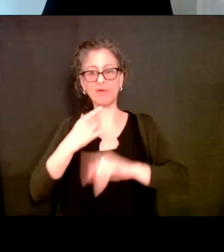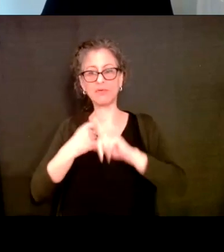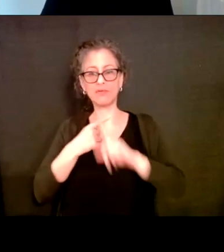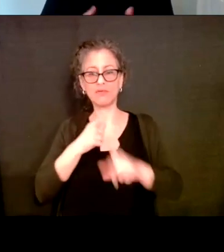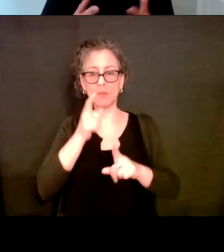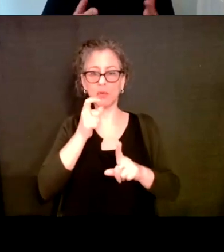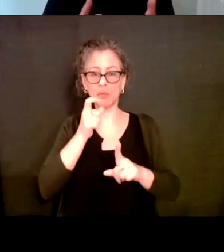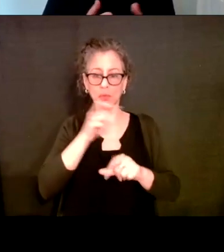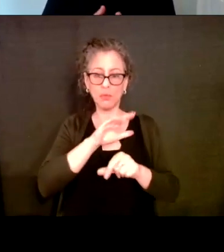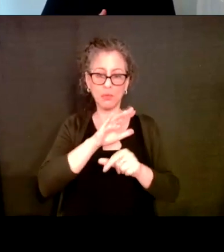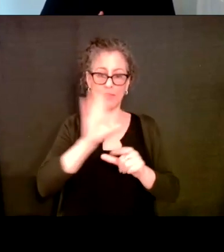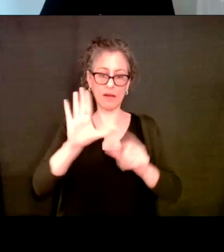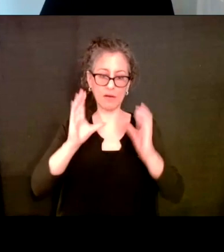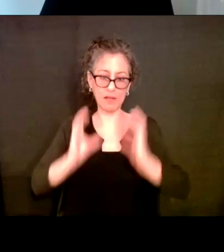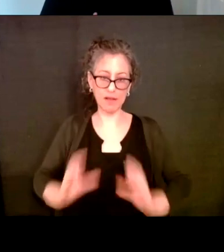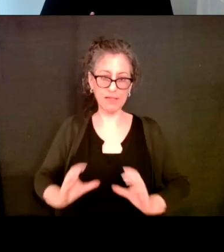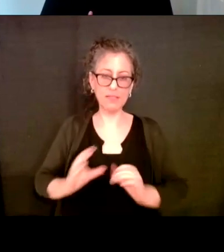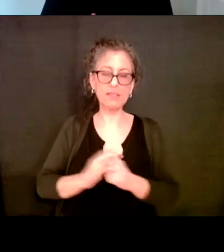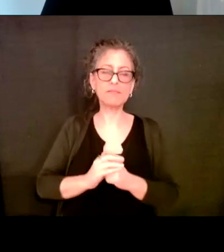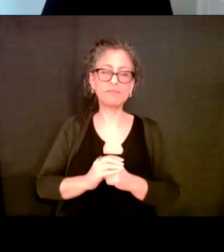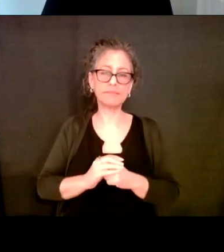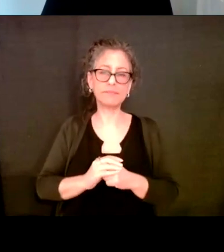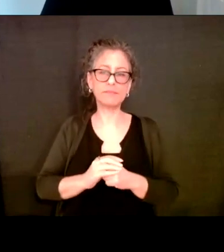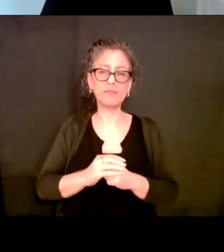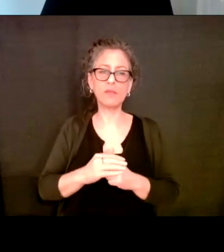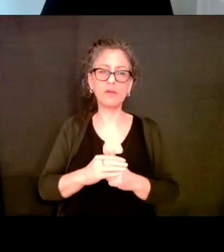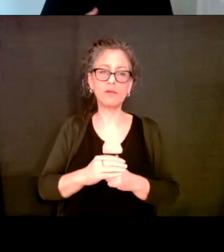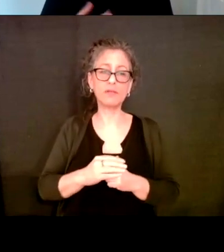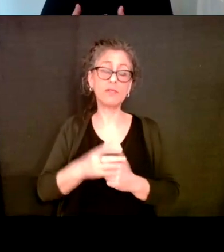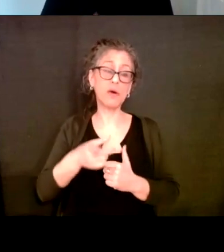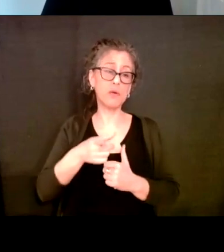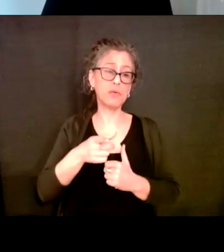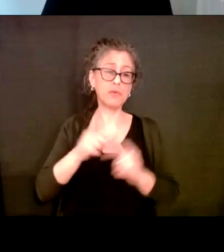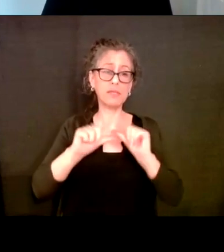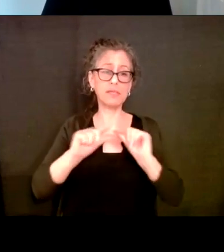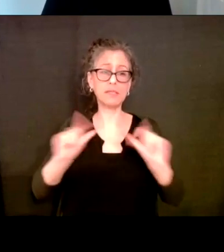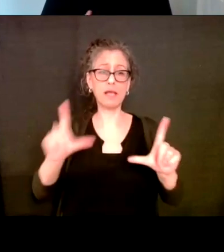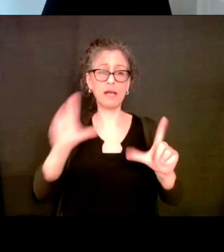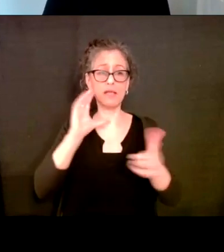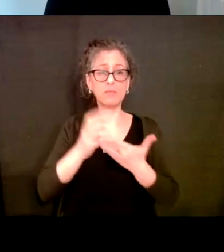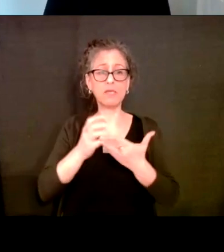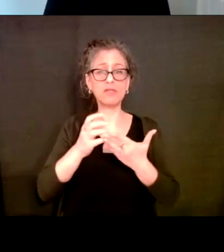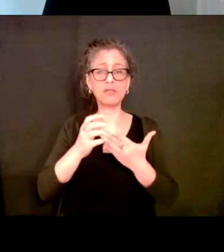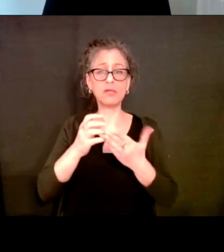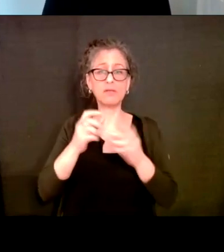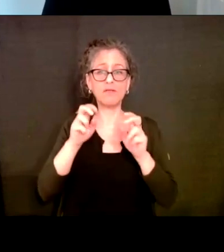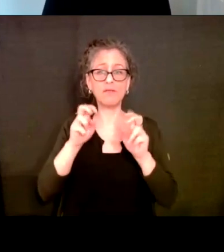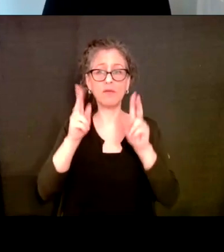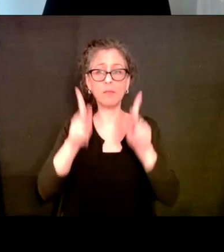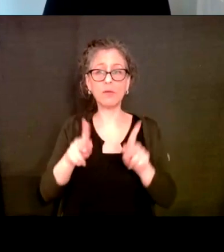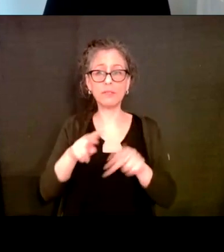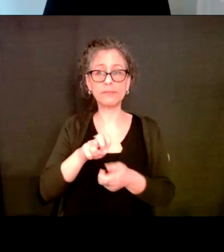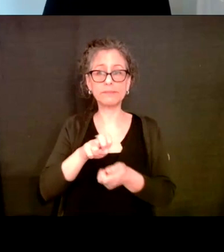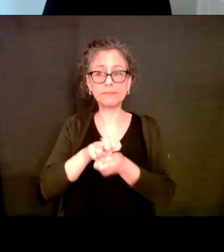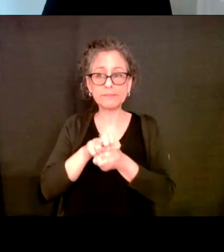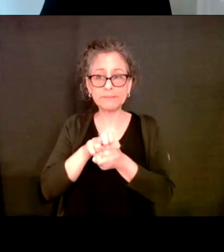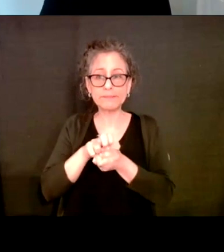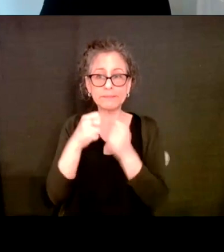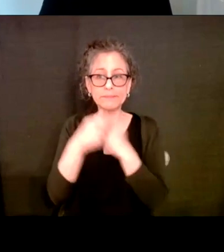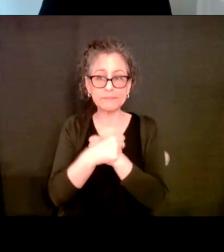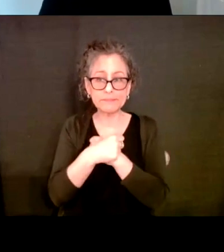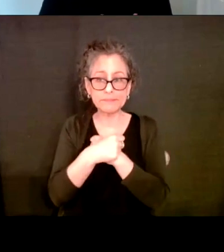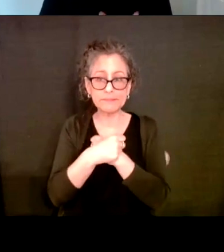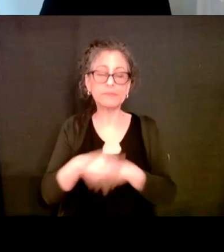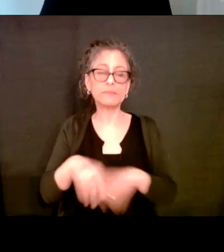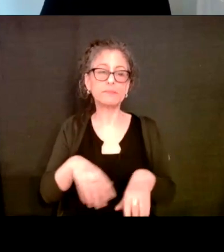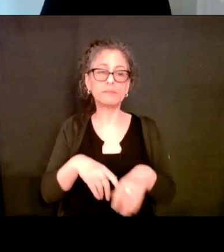histories. And so on this slide, there's a small picture of a person holding themselves, holding their knees up to their chest. And